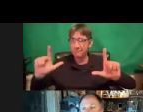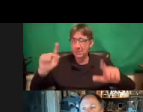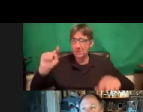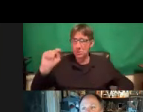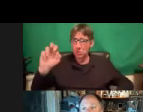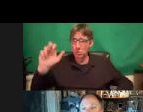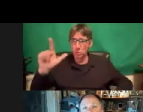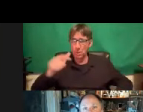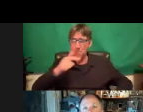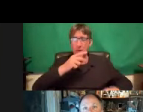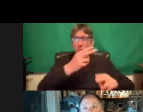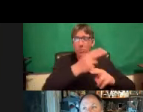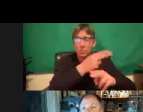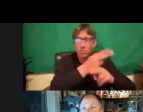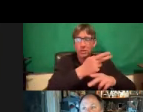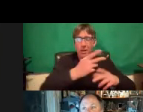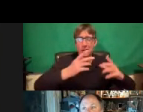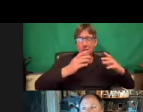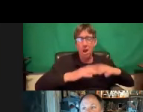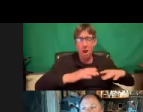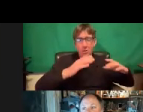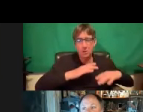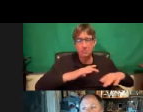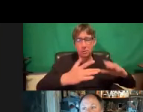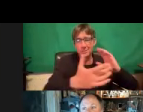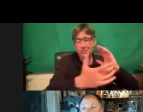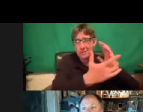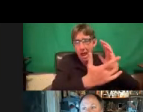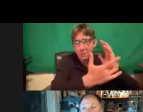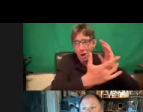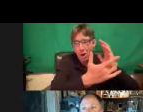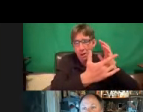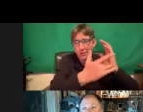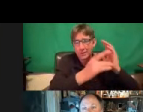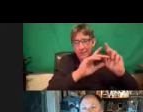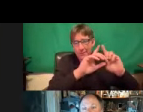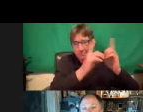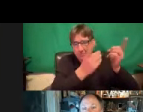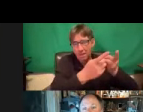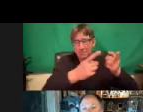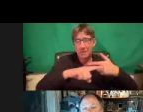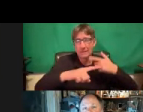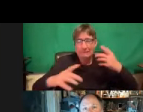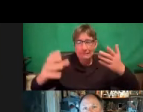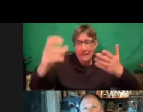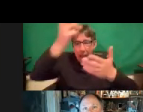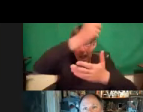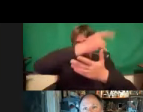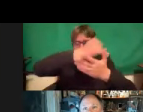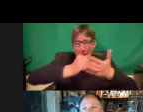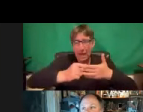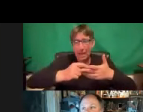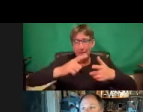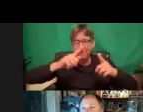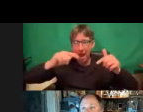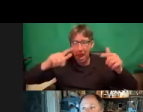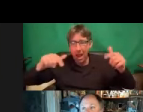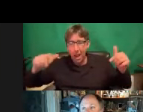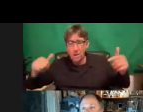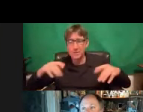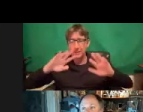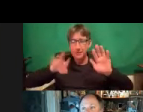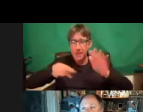departments, OPMI, but just all the data together and all the variants and all the segments, it was something that currently we did